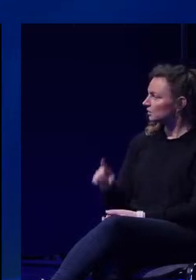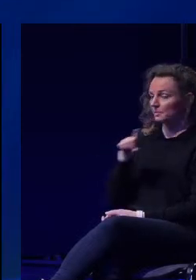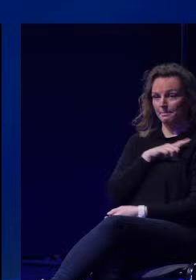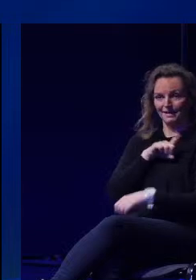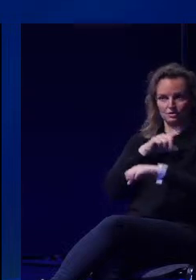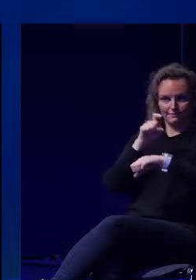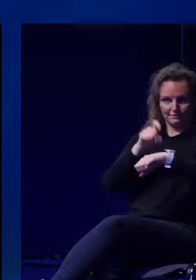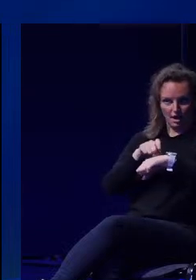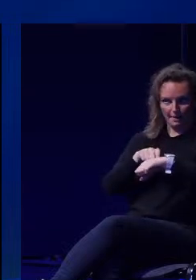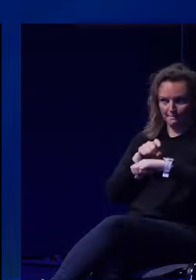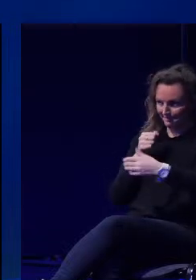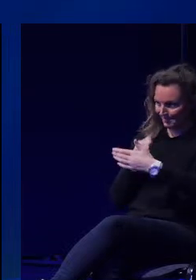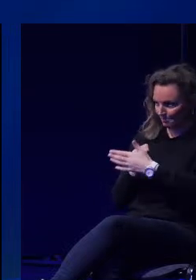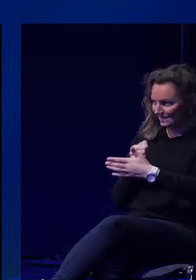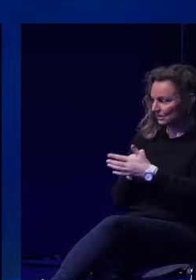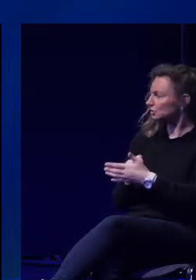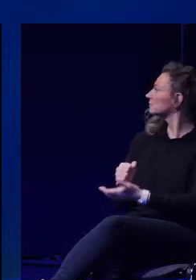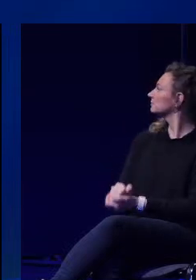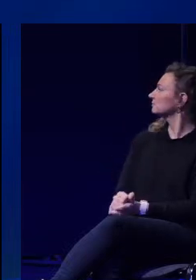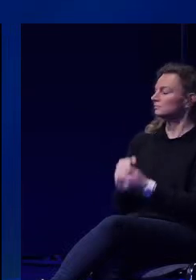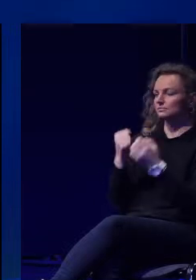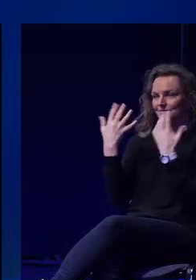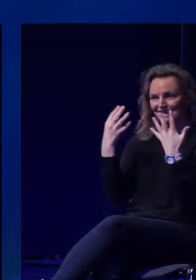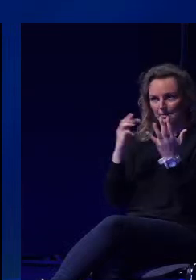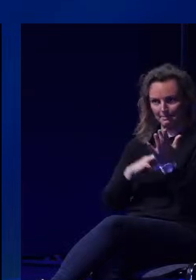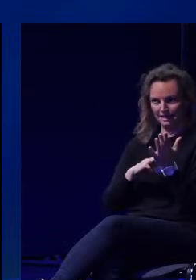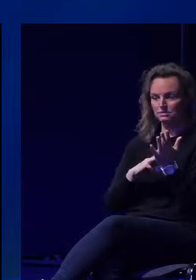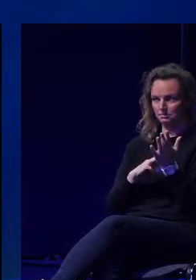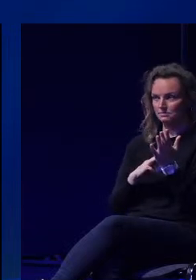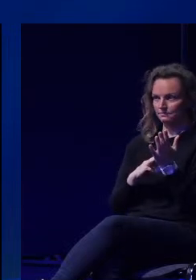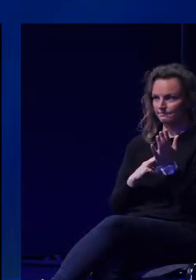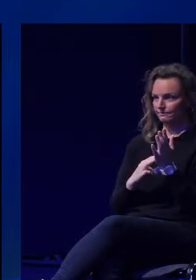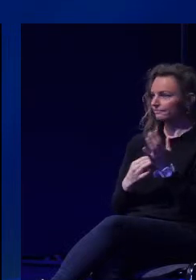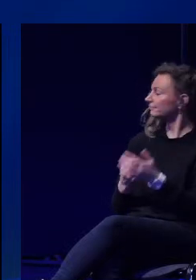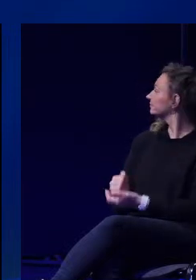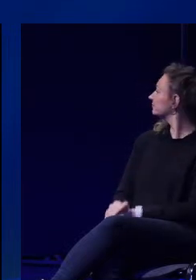just obviously like 10 minutes for Unreal.